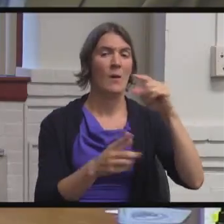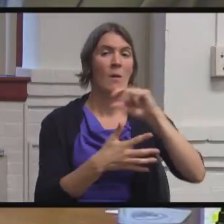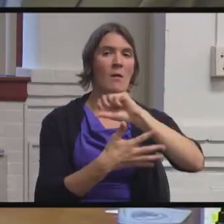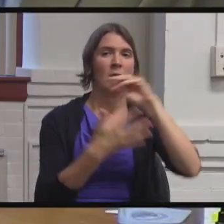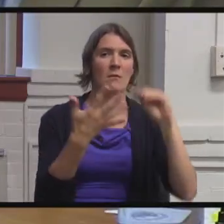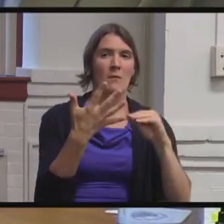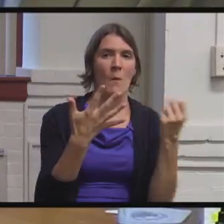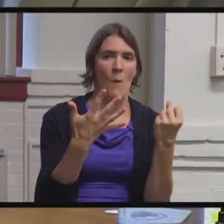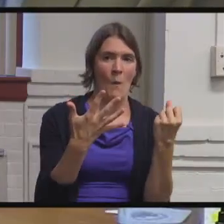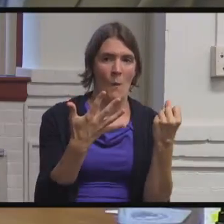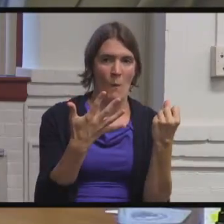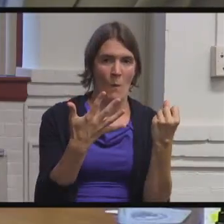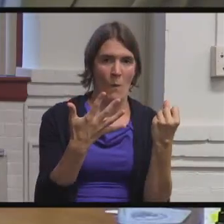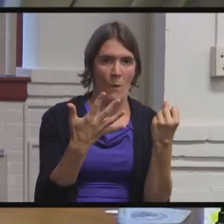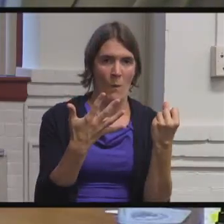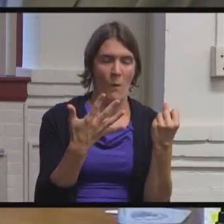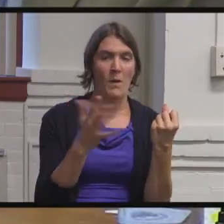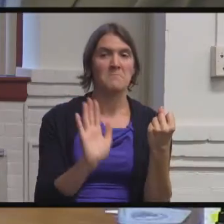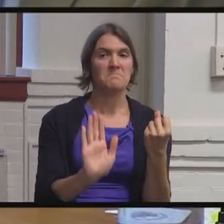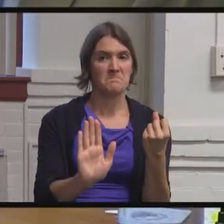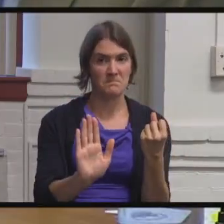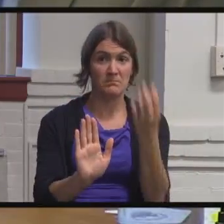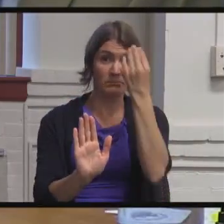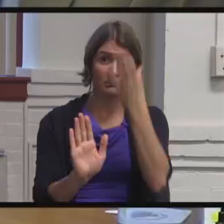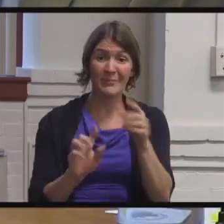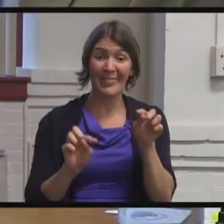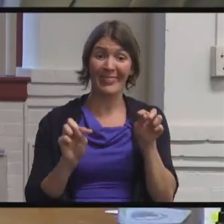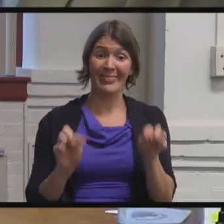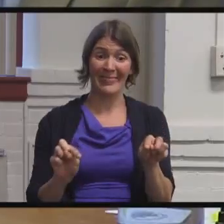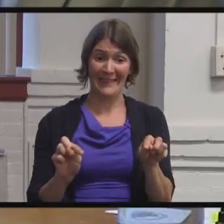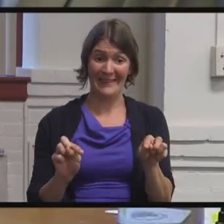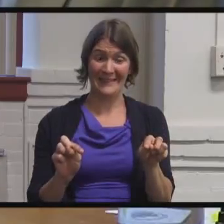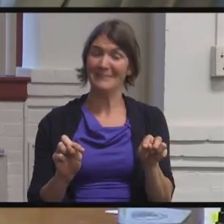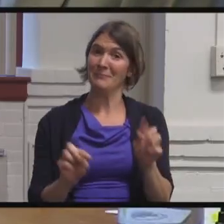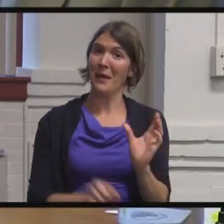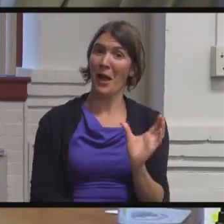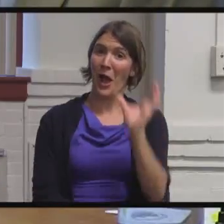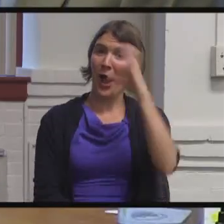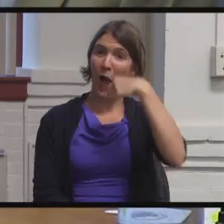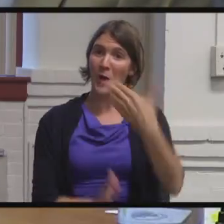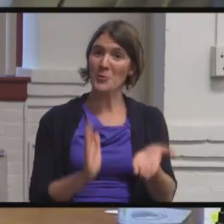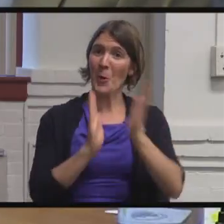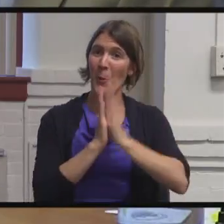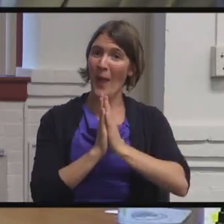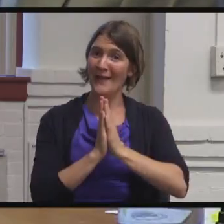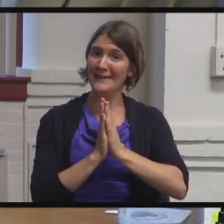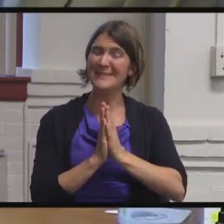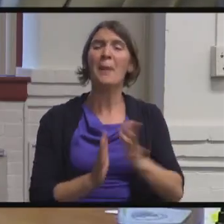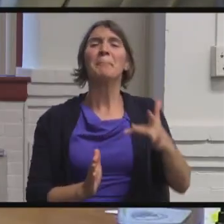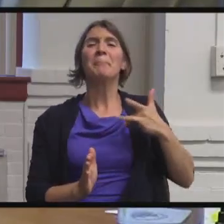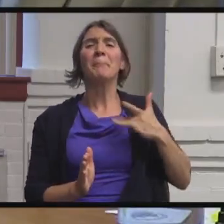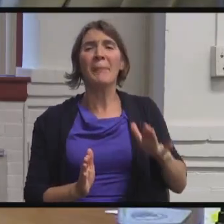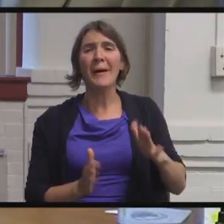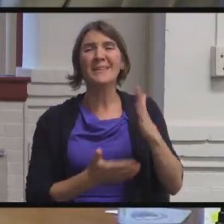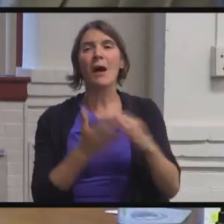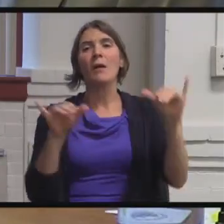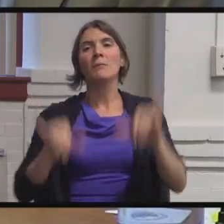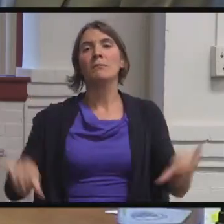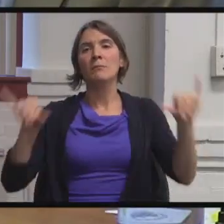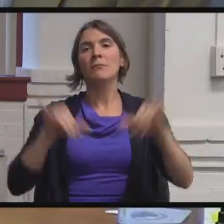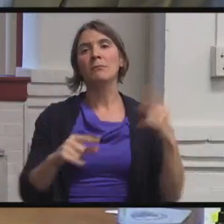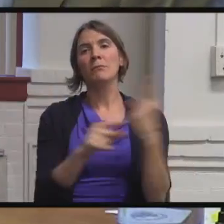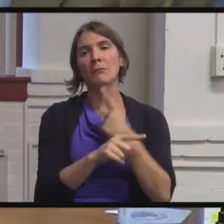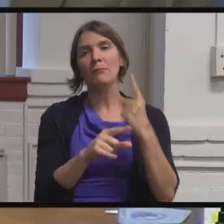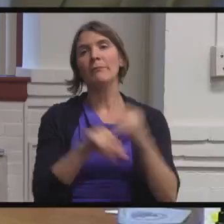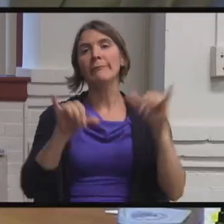because I think it's important to note that this was a bit of an unusual request. Different. We get some that become really standard for